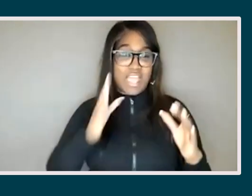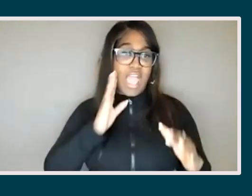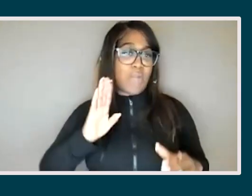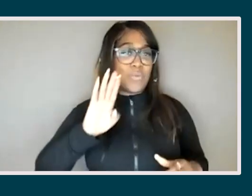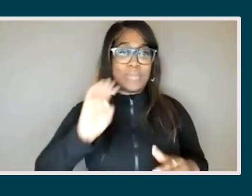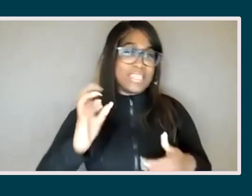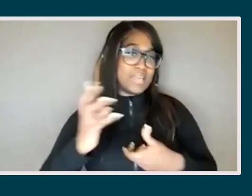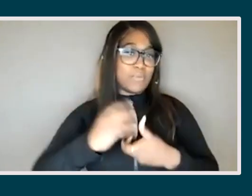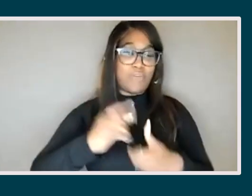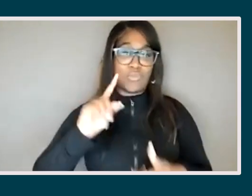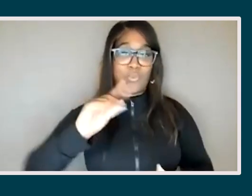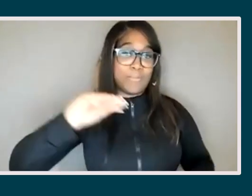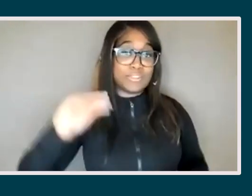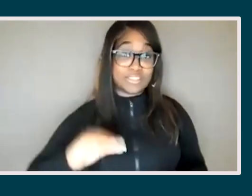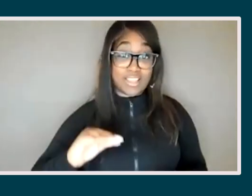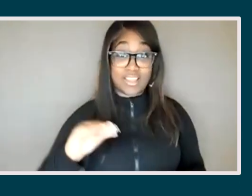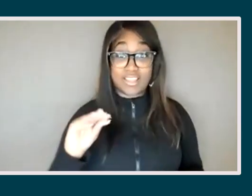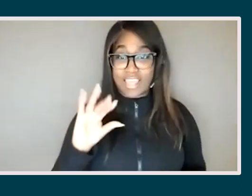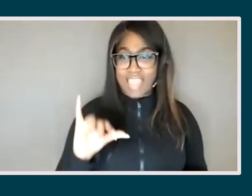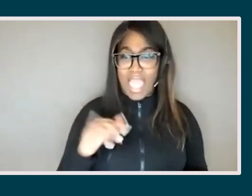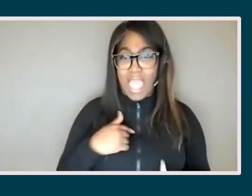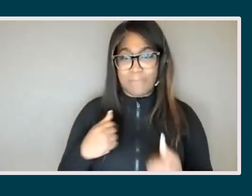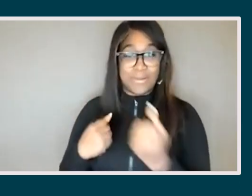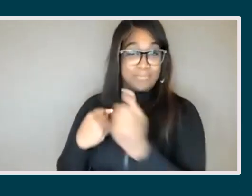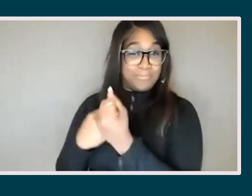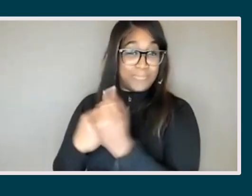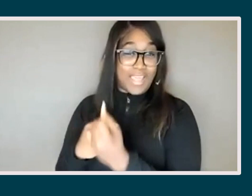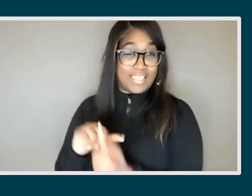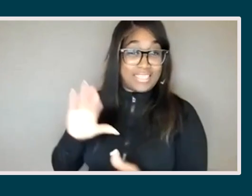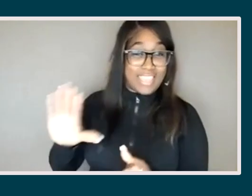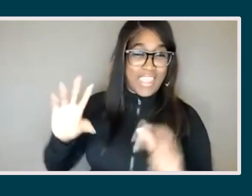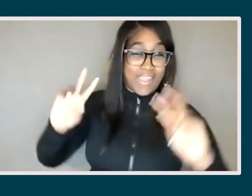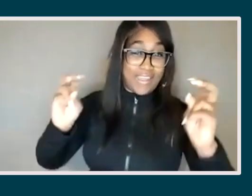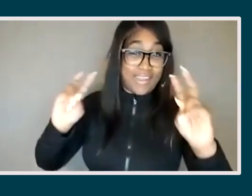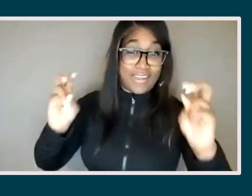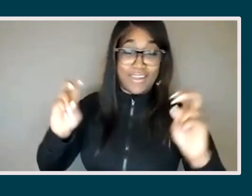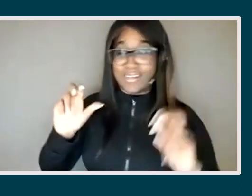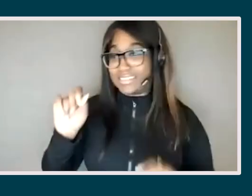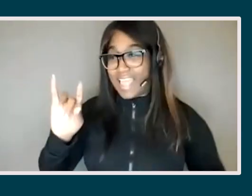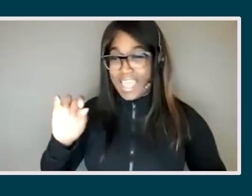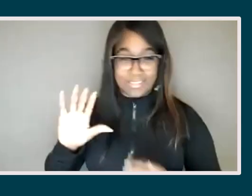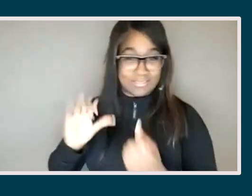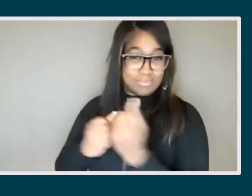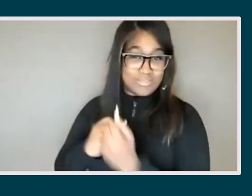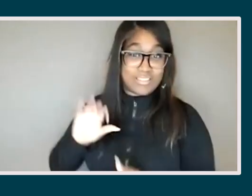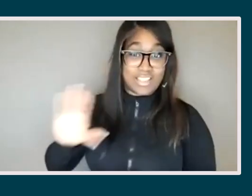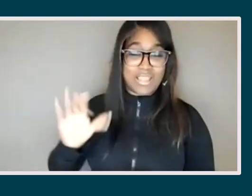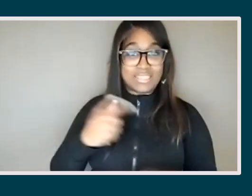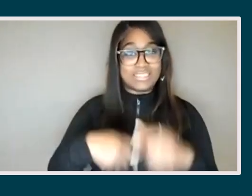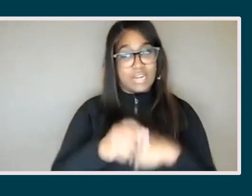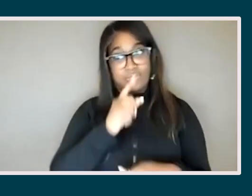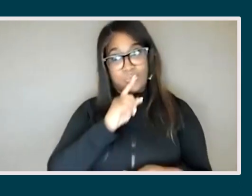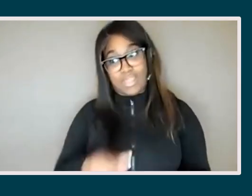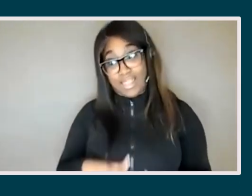of the 1%. And so I'm on their quote unquote side rather than, no, let's be